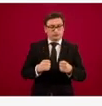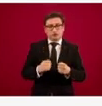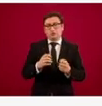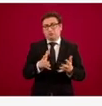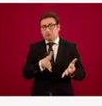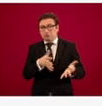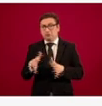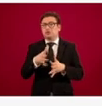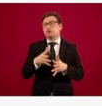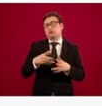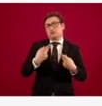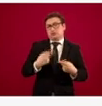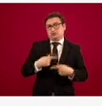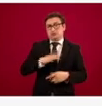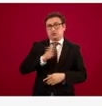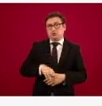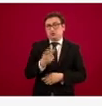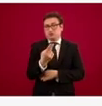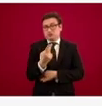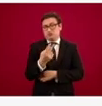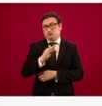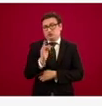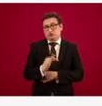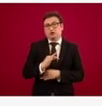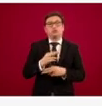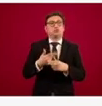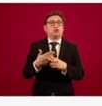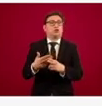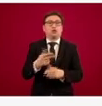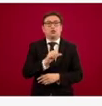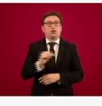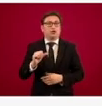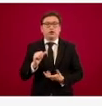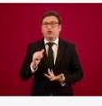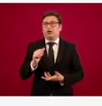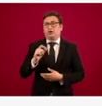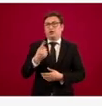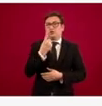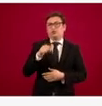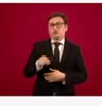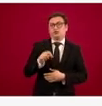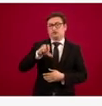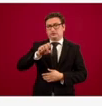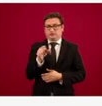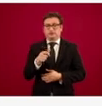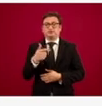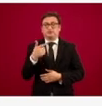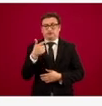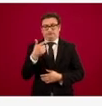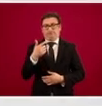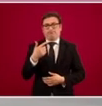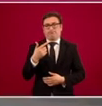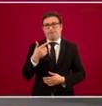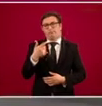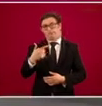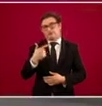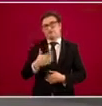each state. So we see we have a fatality rate of 25 to